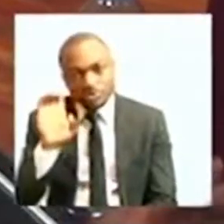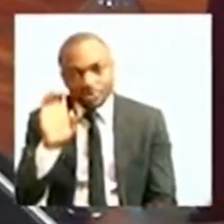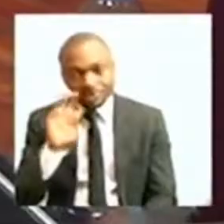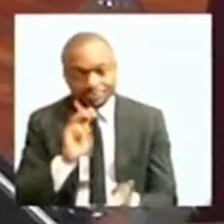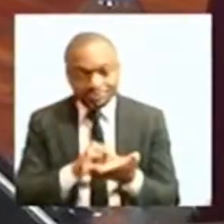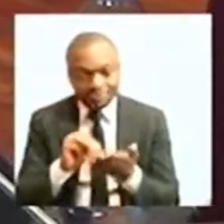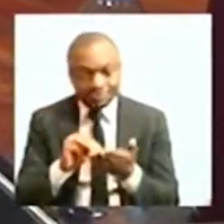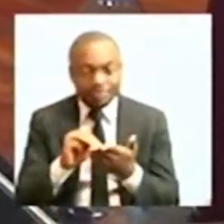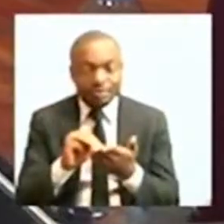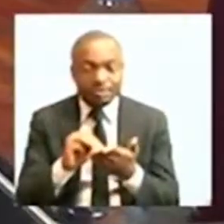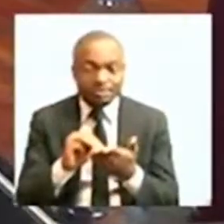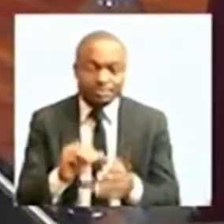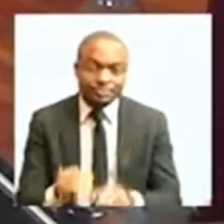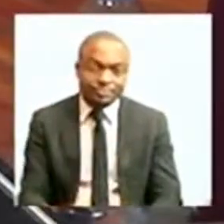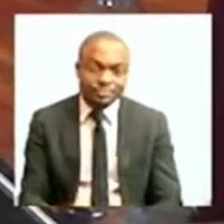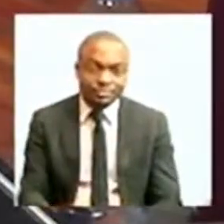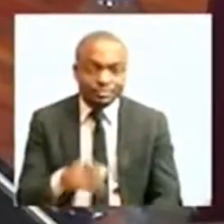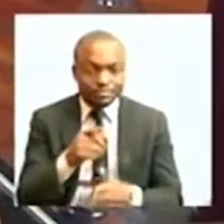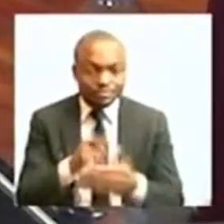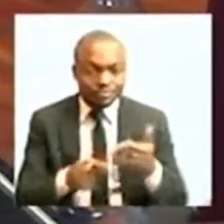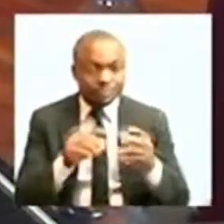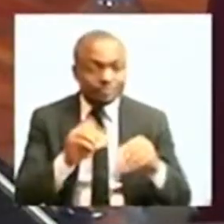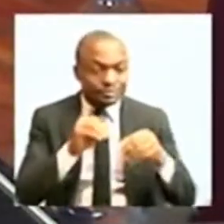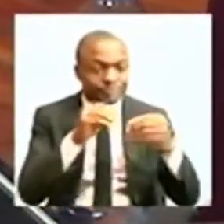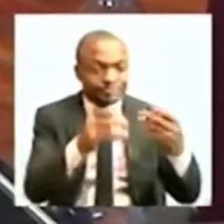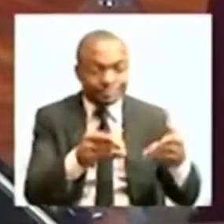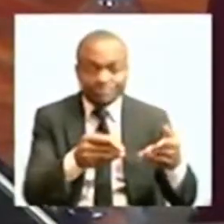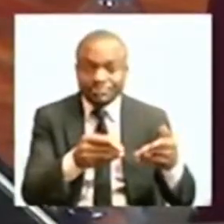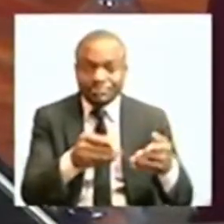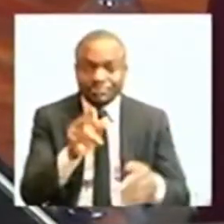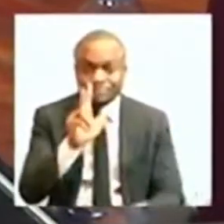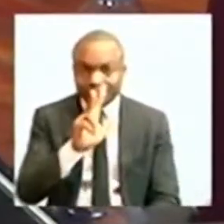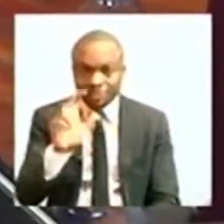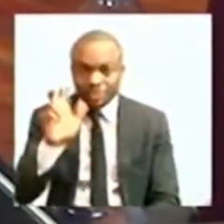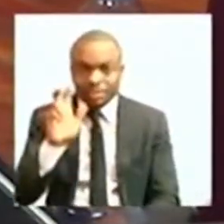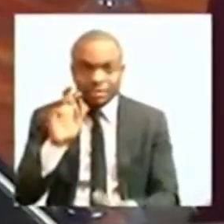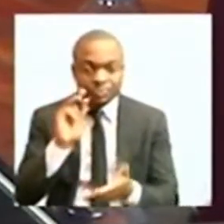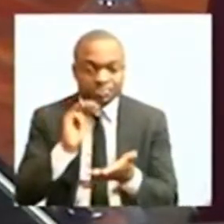Then we applied it, and then what went to local authorities was just north of 300 million.